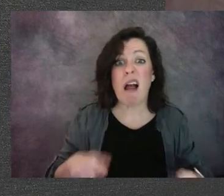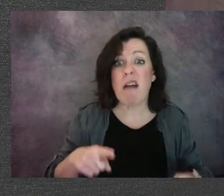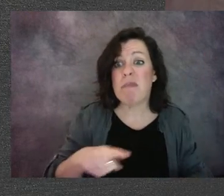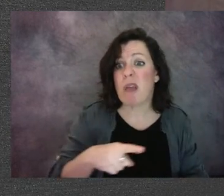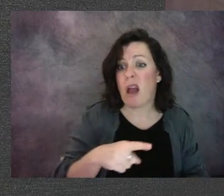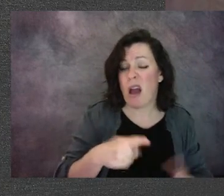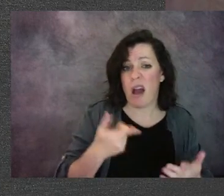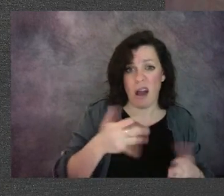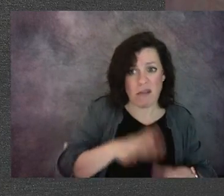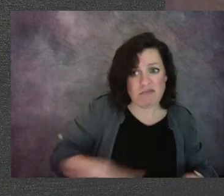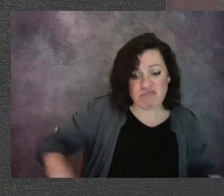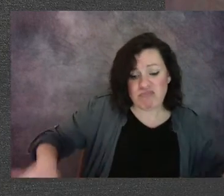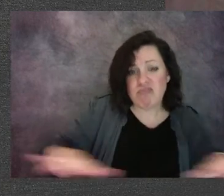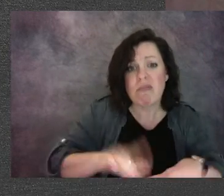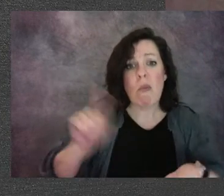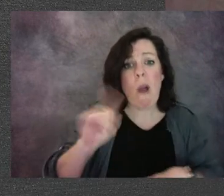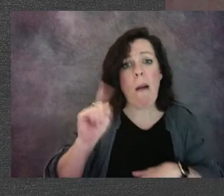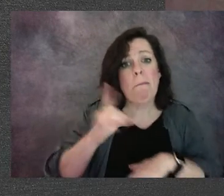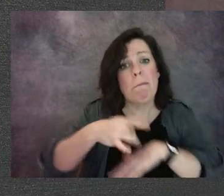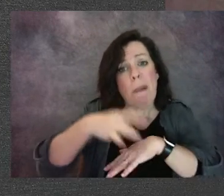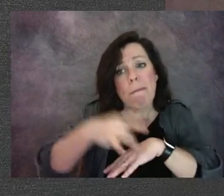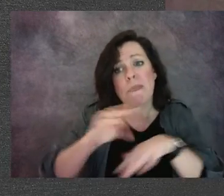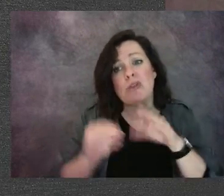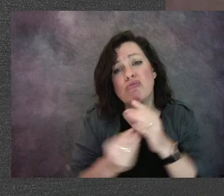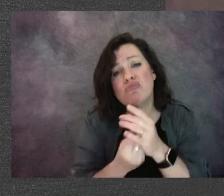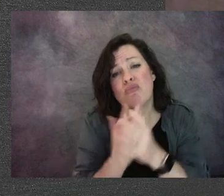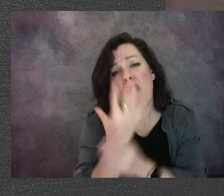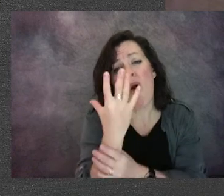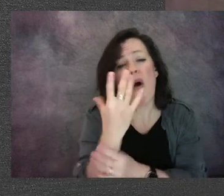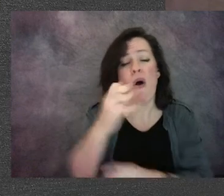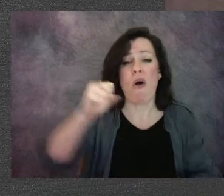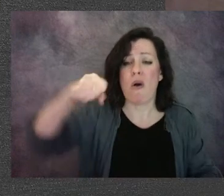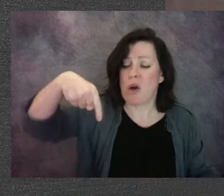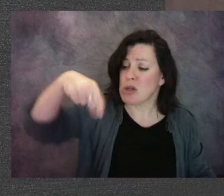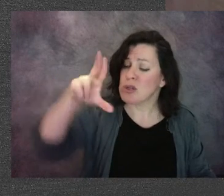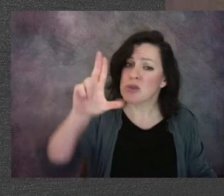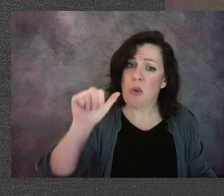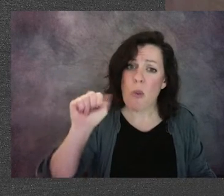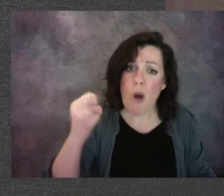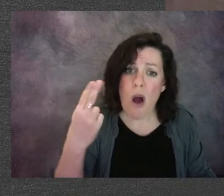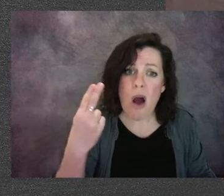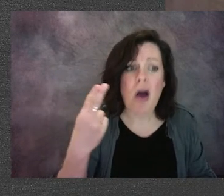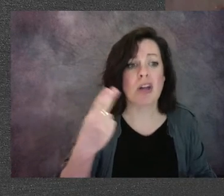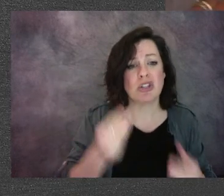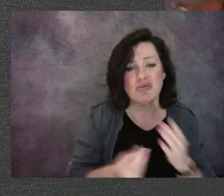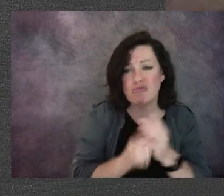He blew over the fields of pumpkins and winter squash.